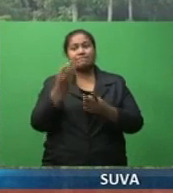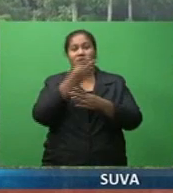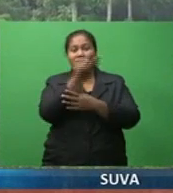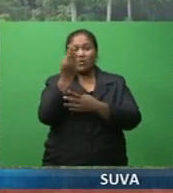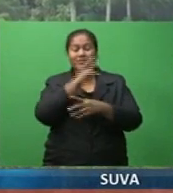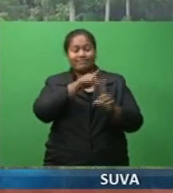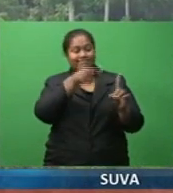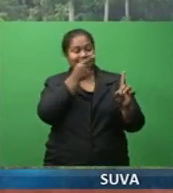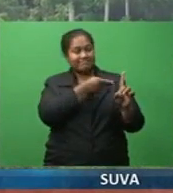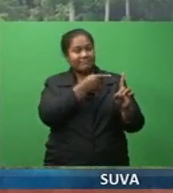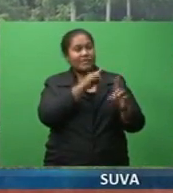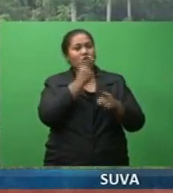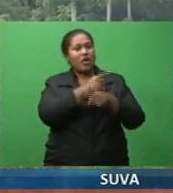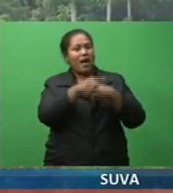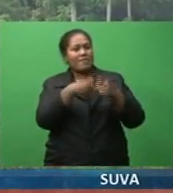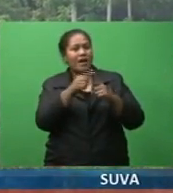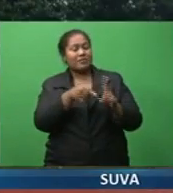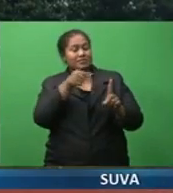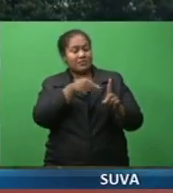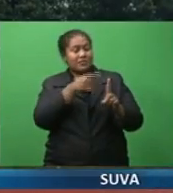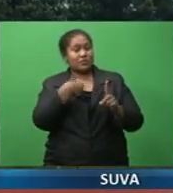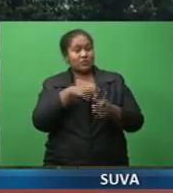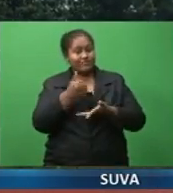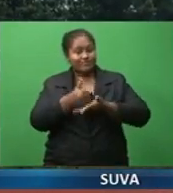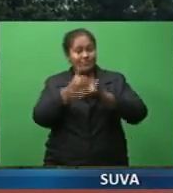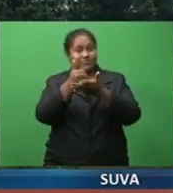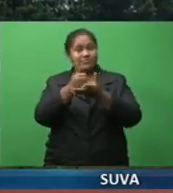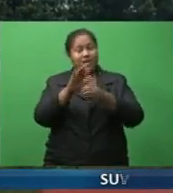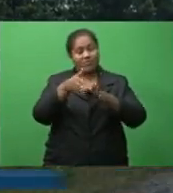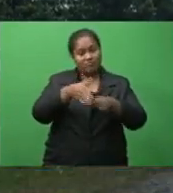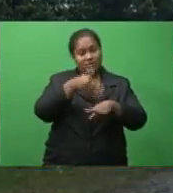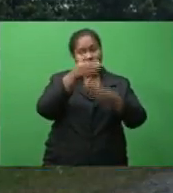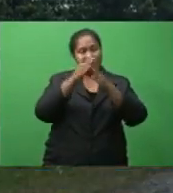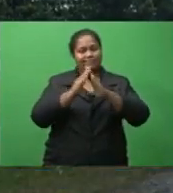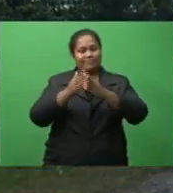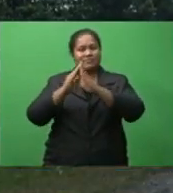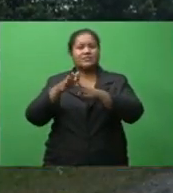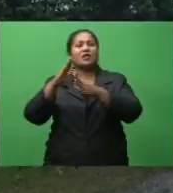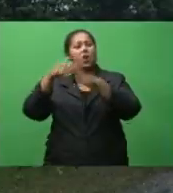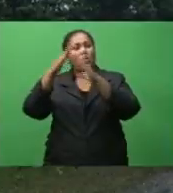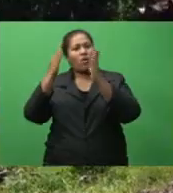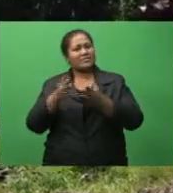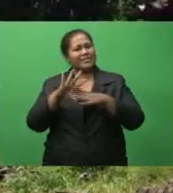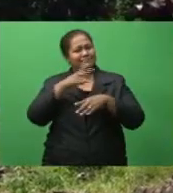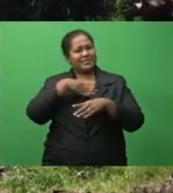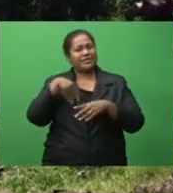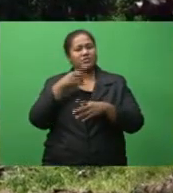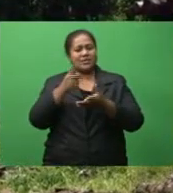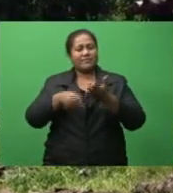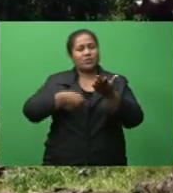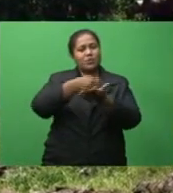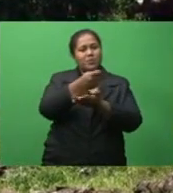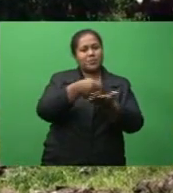Minister highlighted that in addition to assisting in rebuilding homes, the ministry is considering paying stumpage to resource owners. This